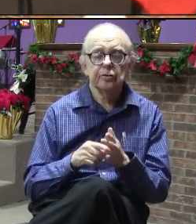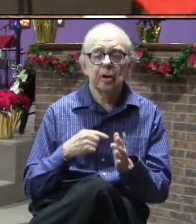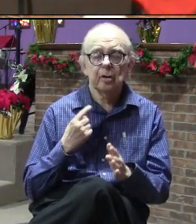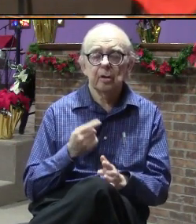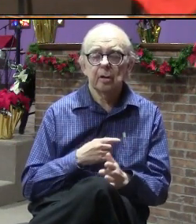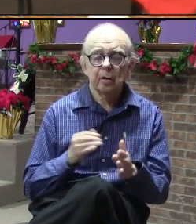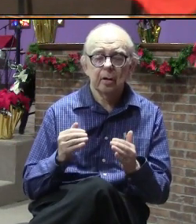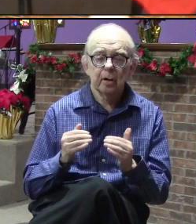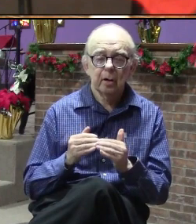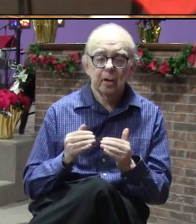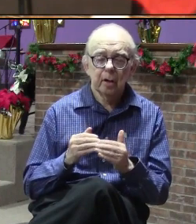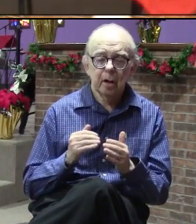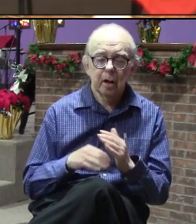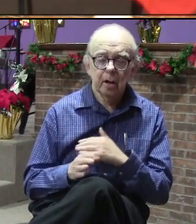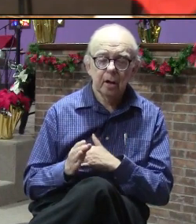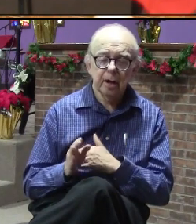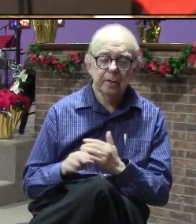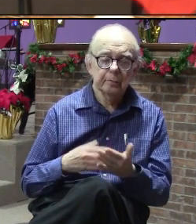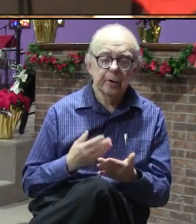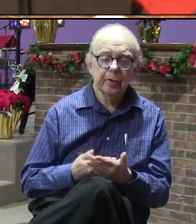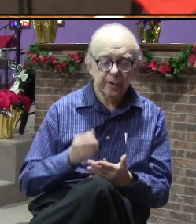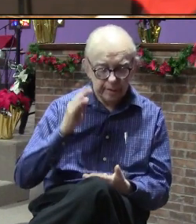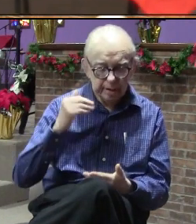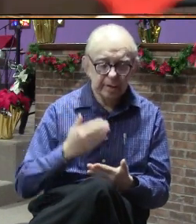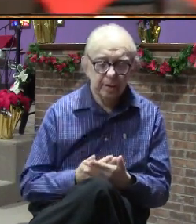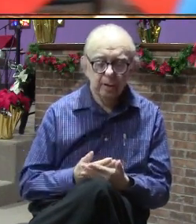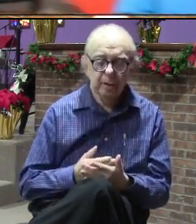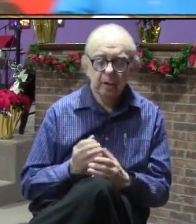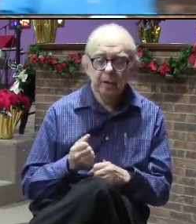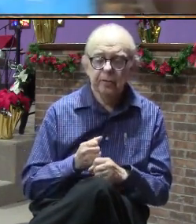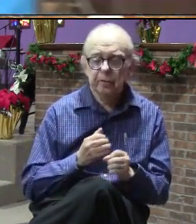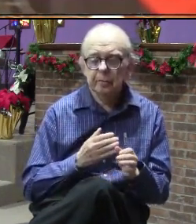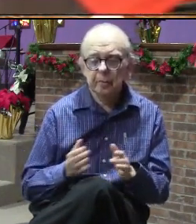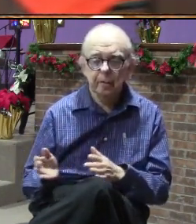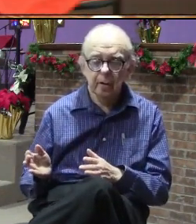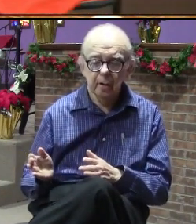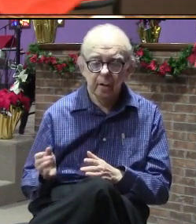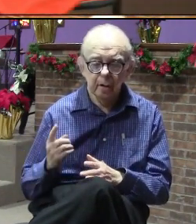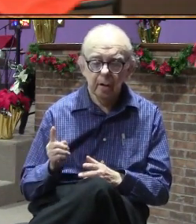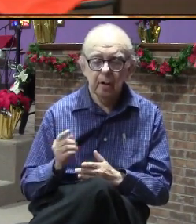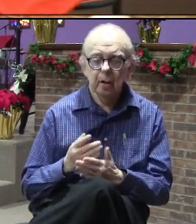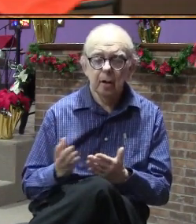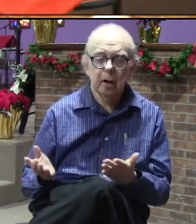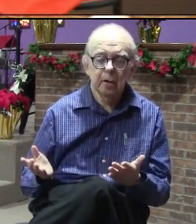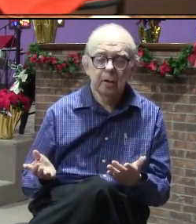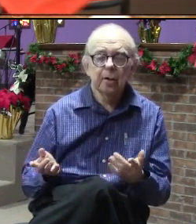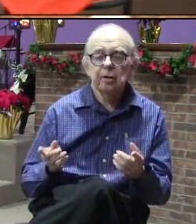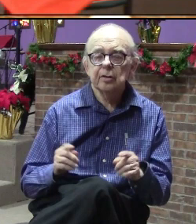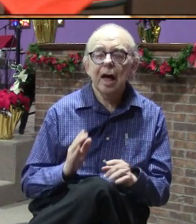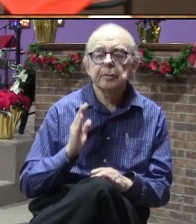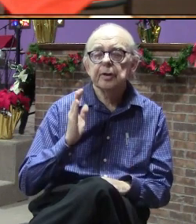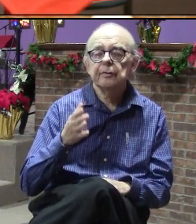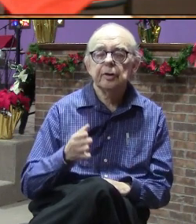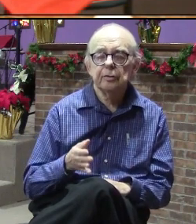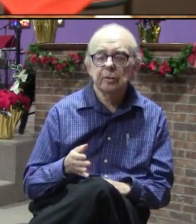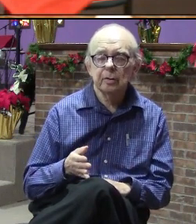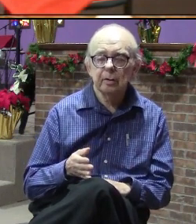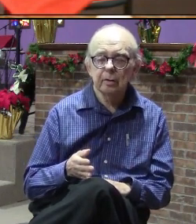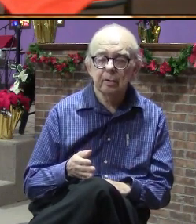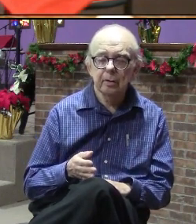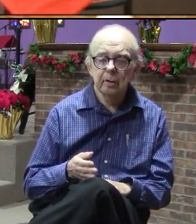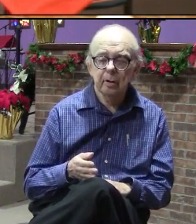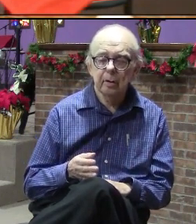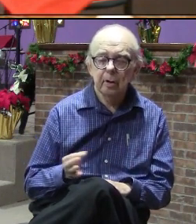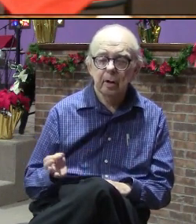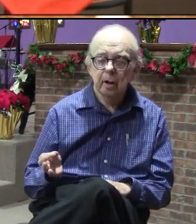that even in the birth of his son, he was making preparations for some things to happen